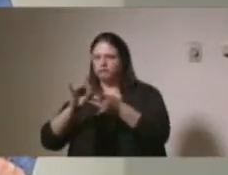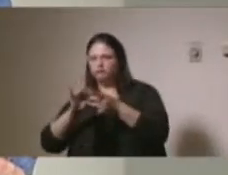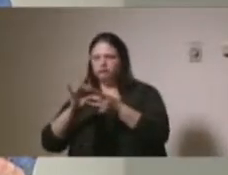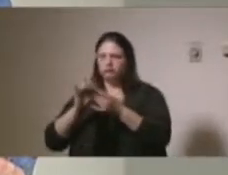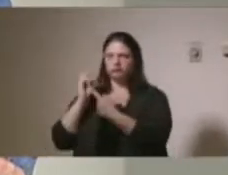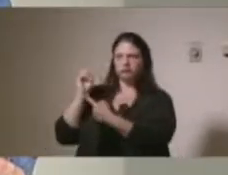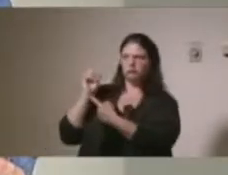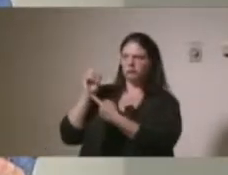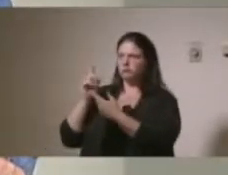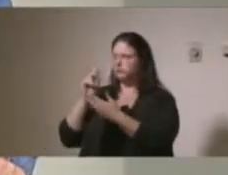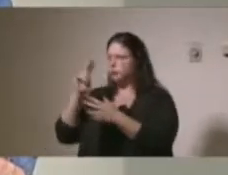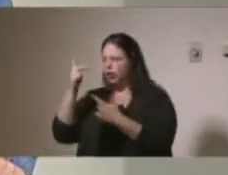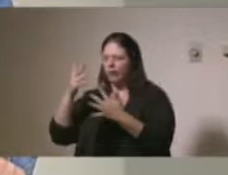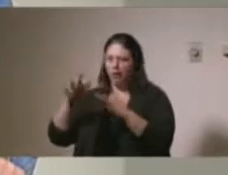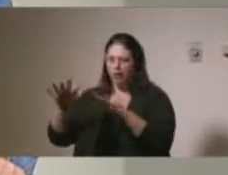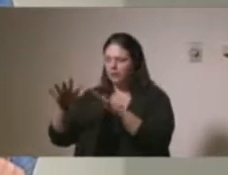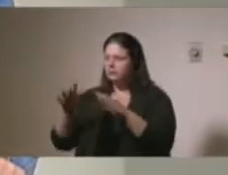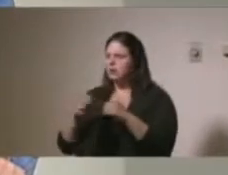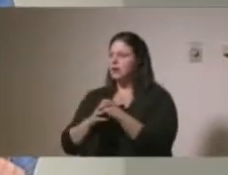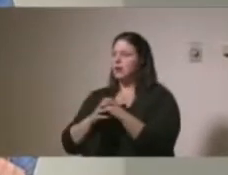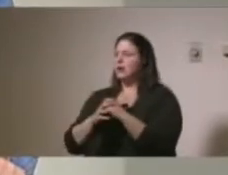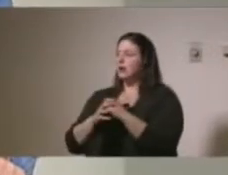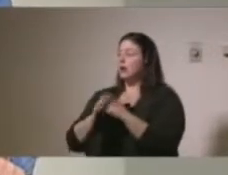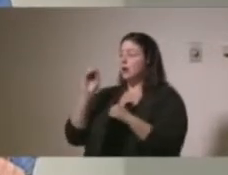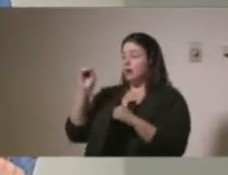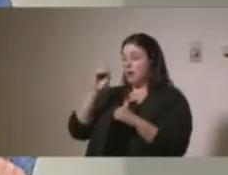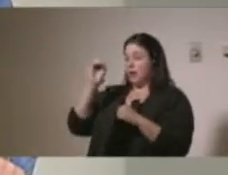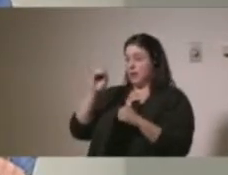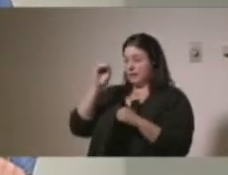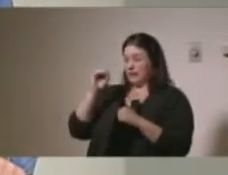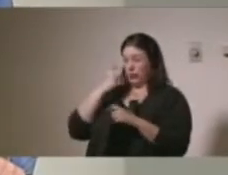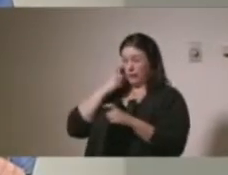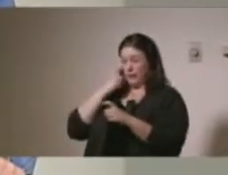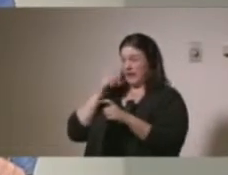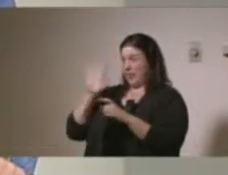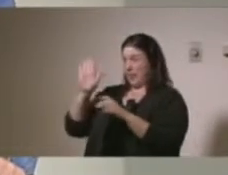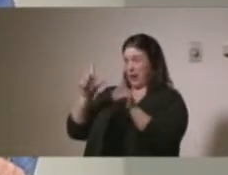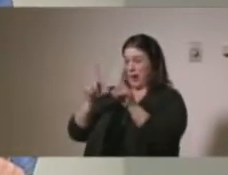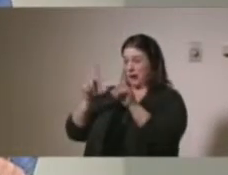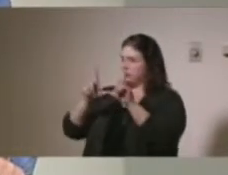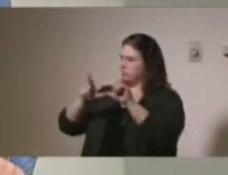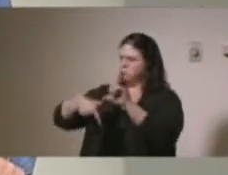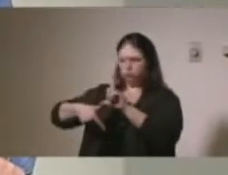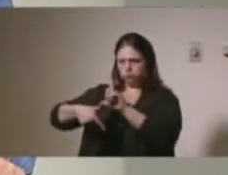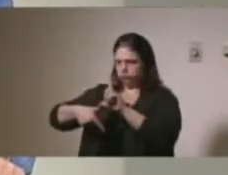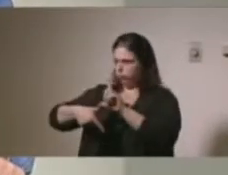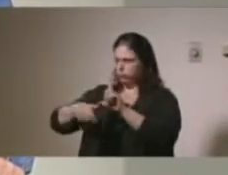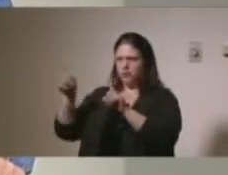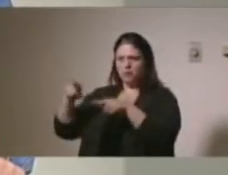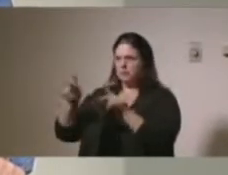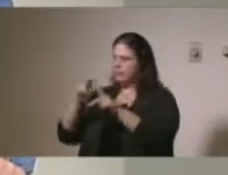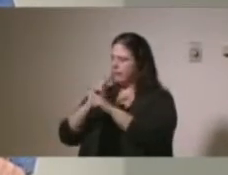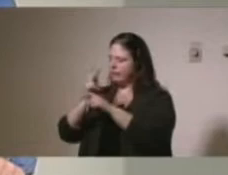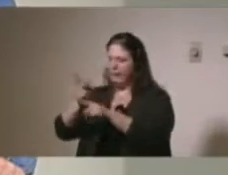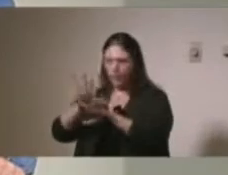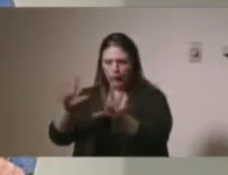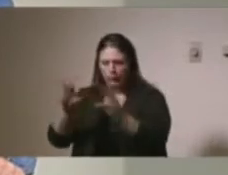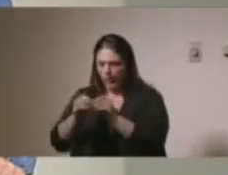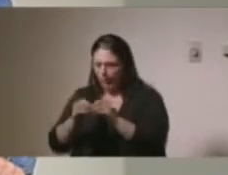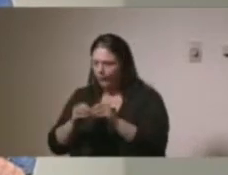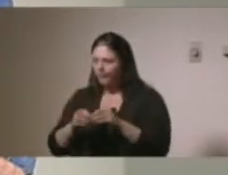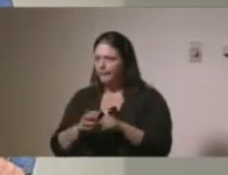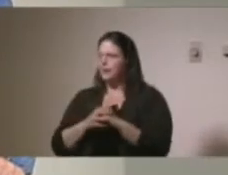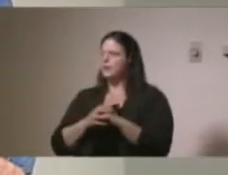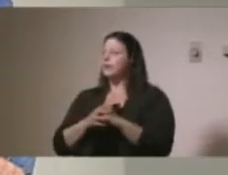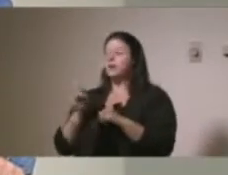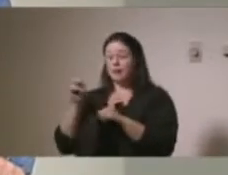province of Ontario has just recently rescinded their license to actually do lending. For example, so they can cash